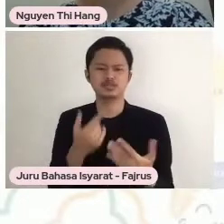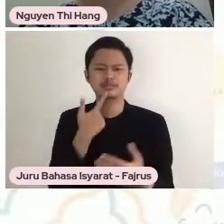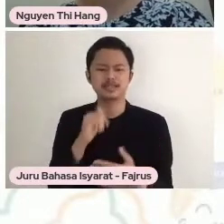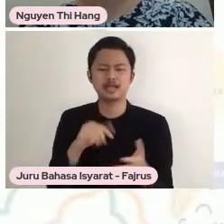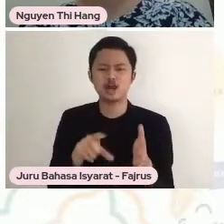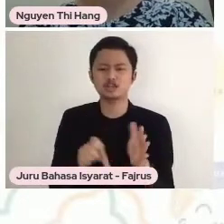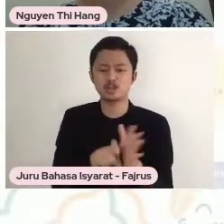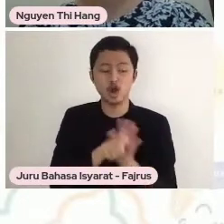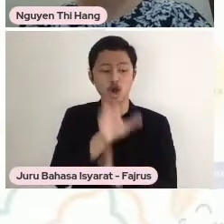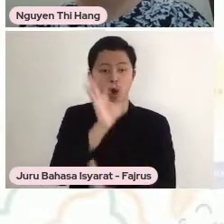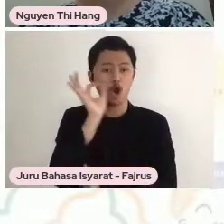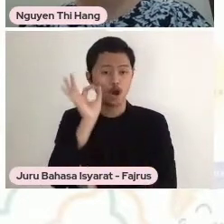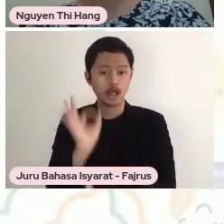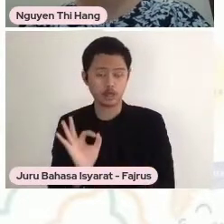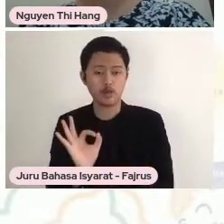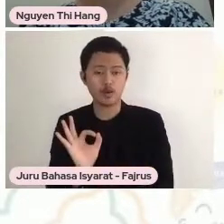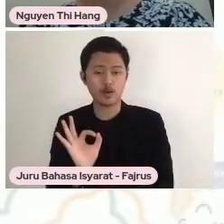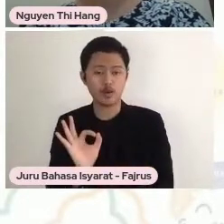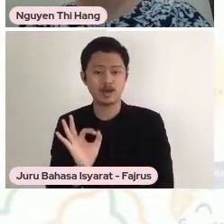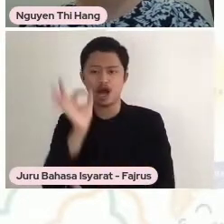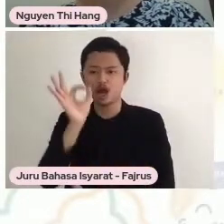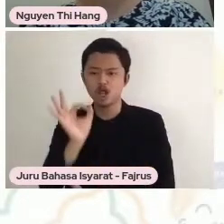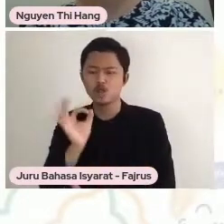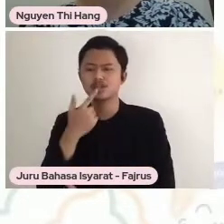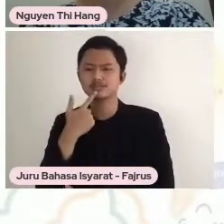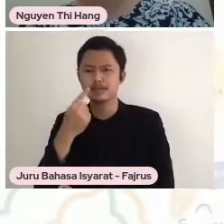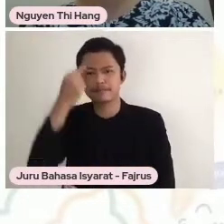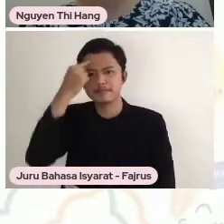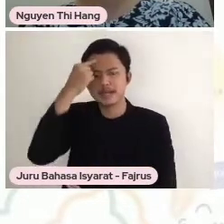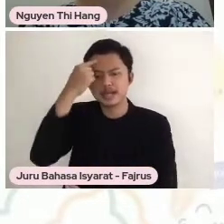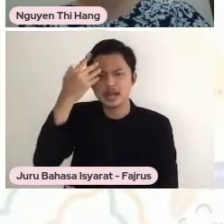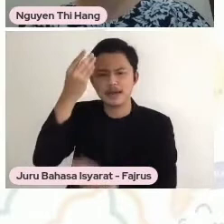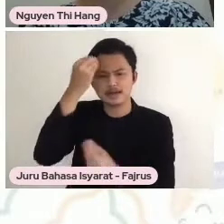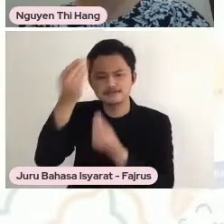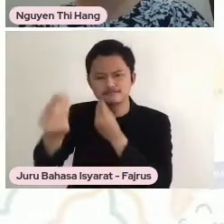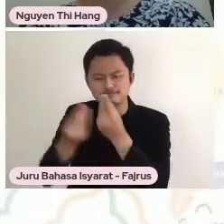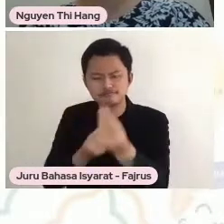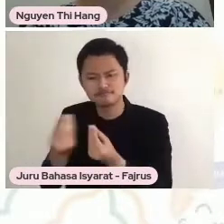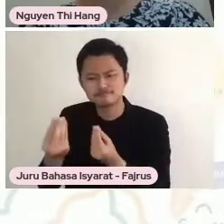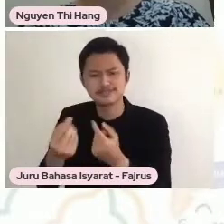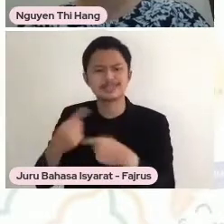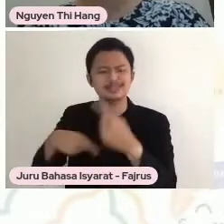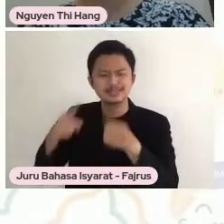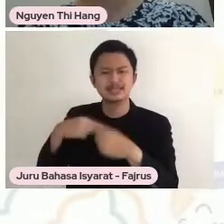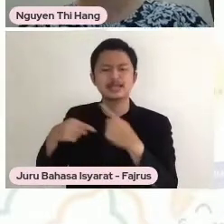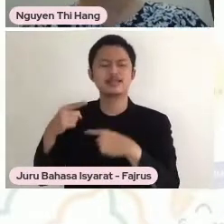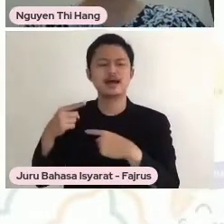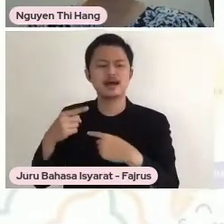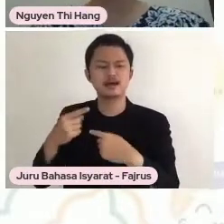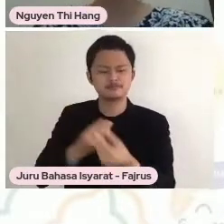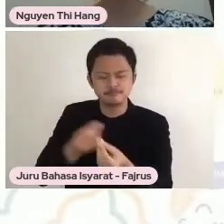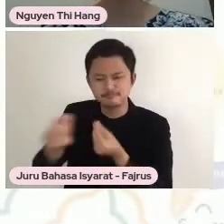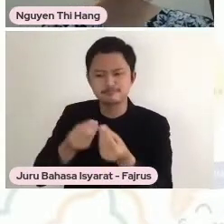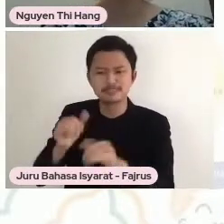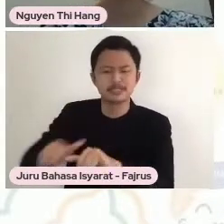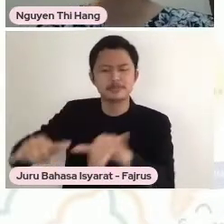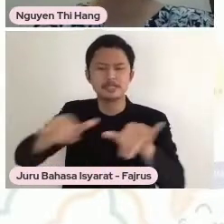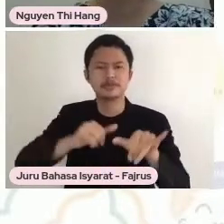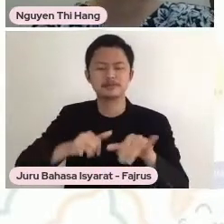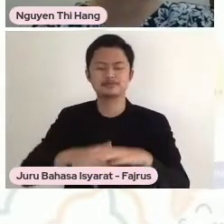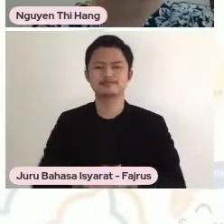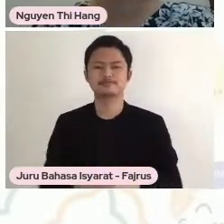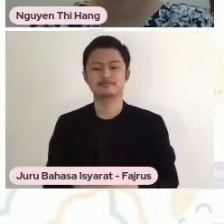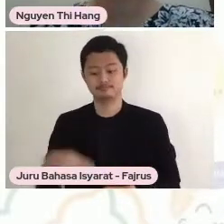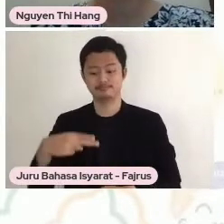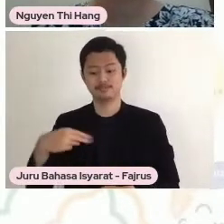share their thoughts, their experience to others, and they can learn together. Jadi biasanya